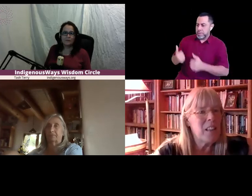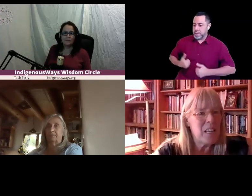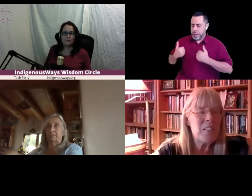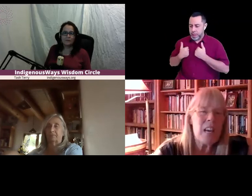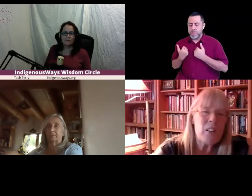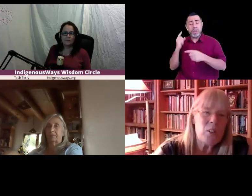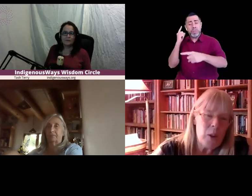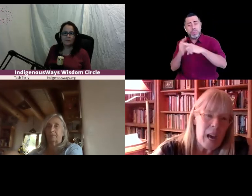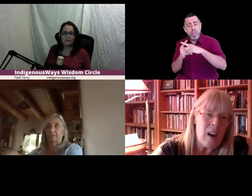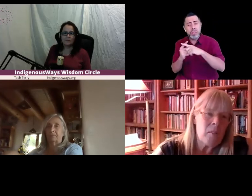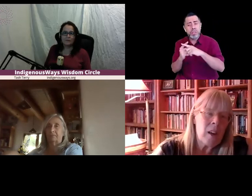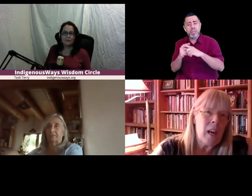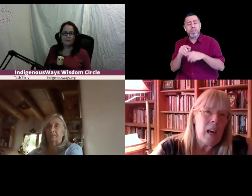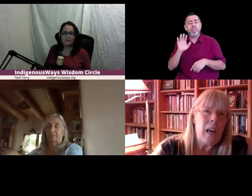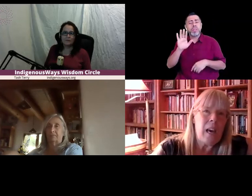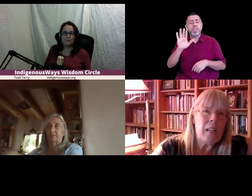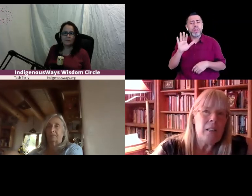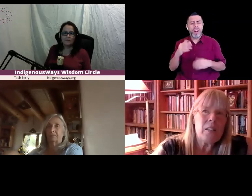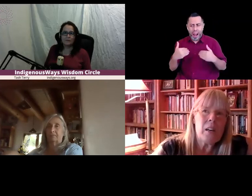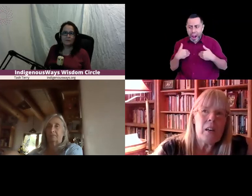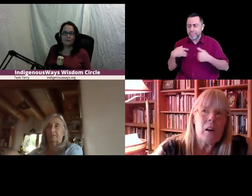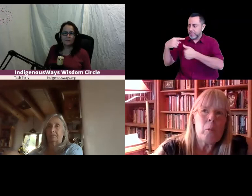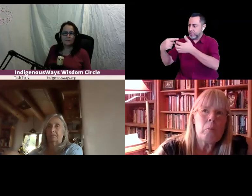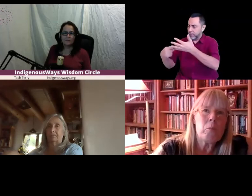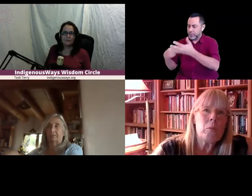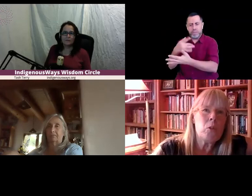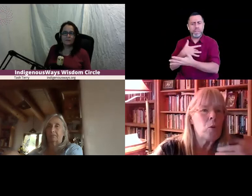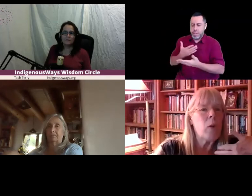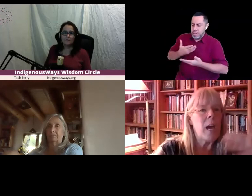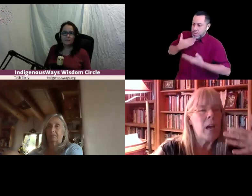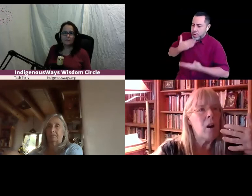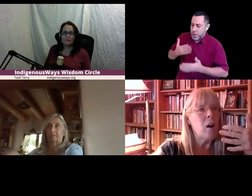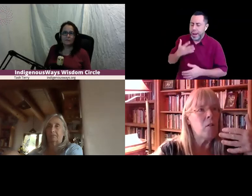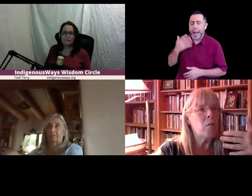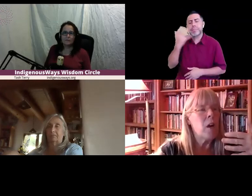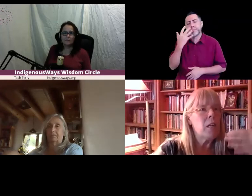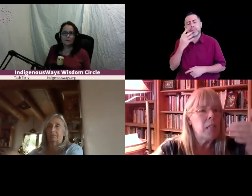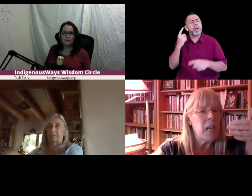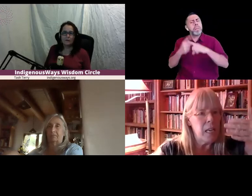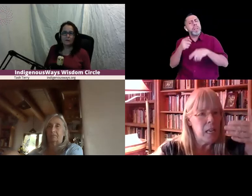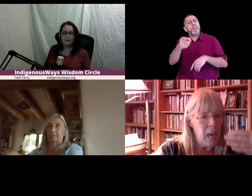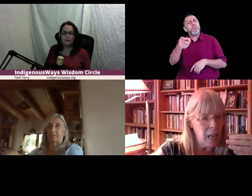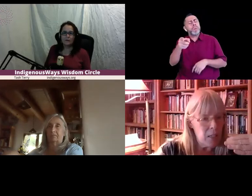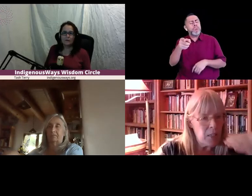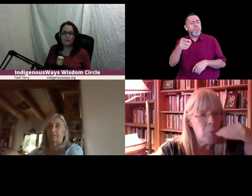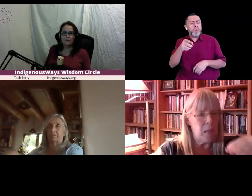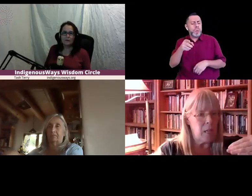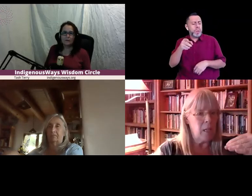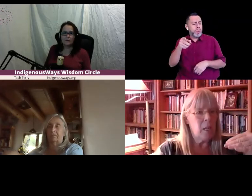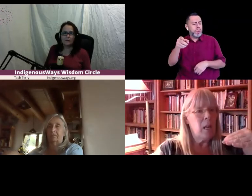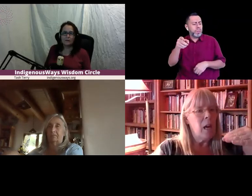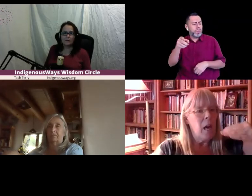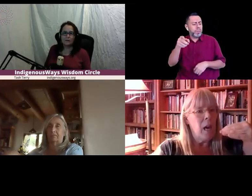the things that you do have, and your way of taking